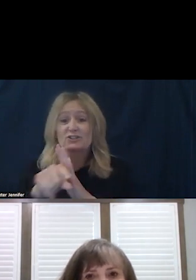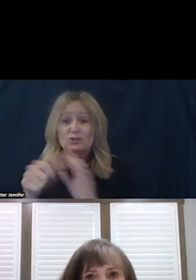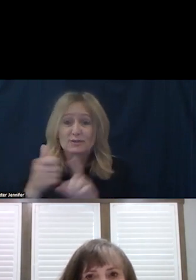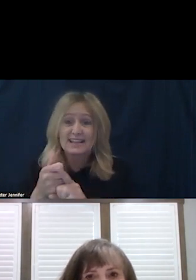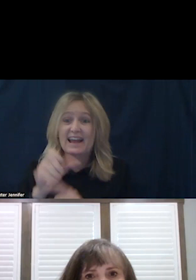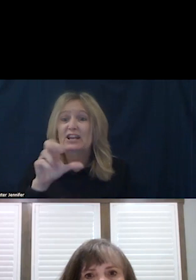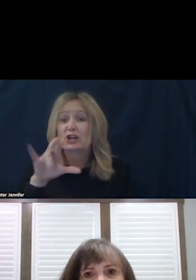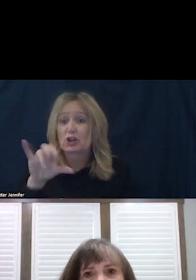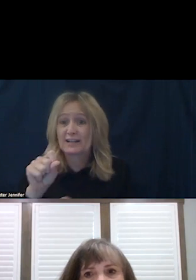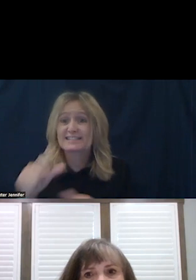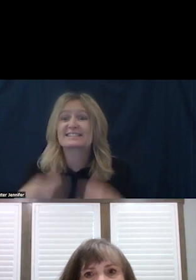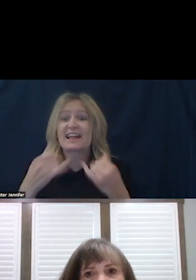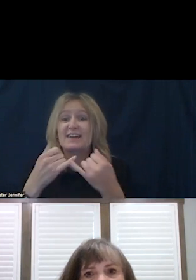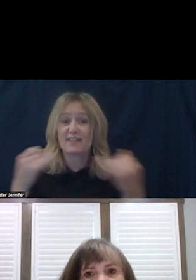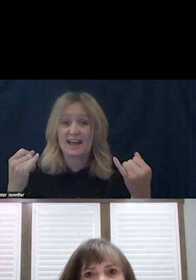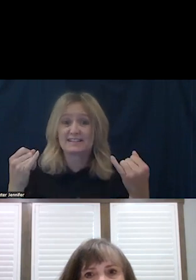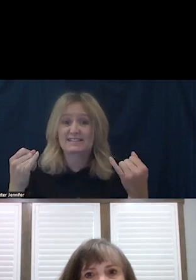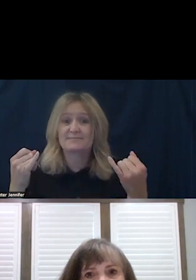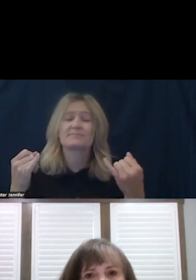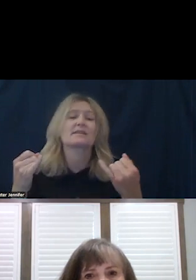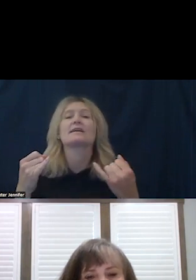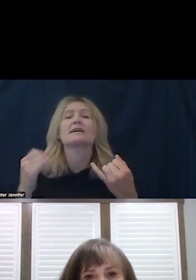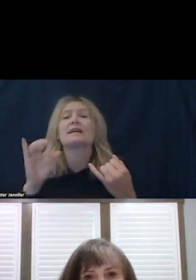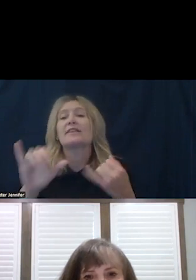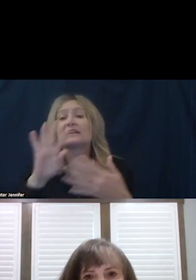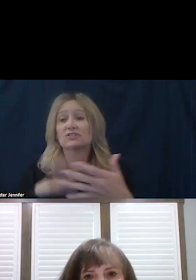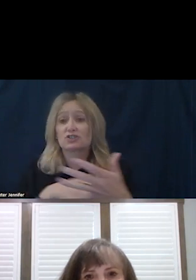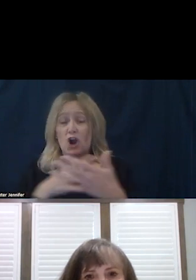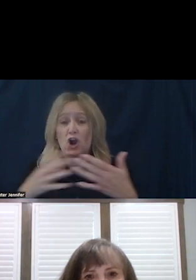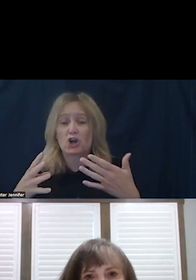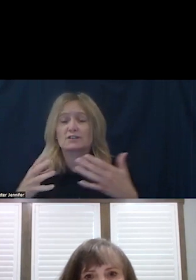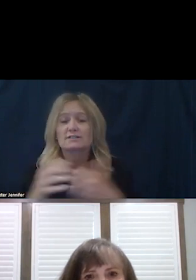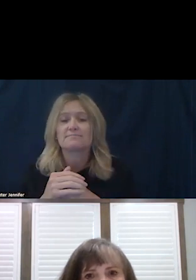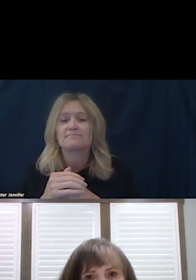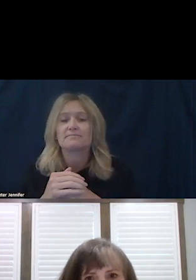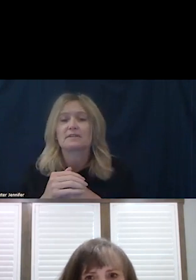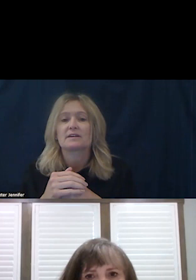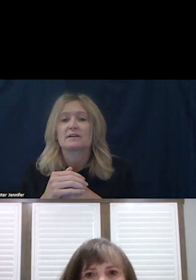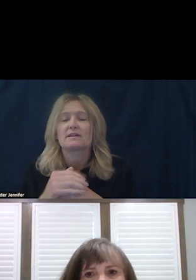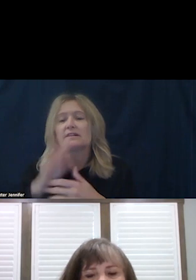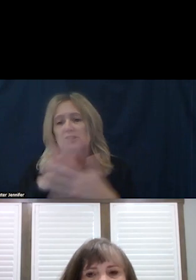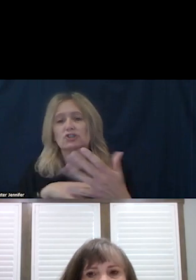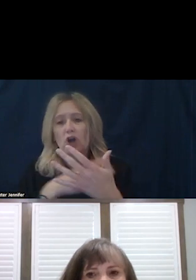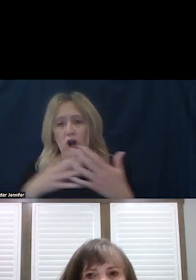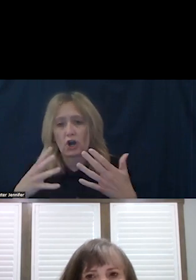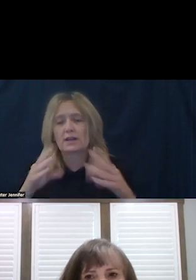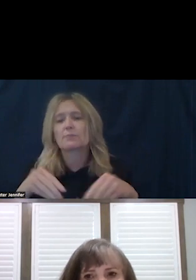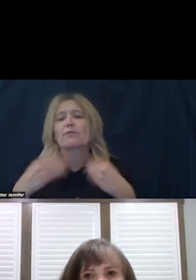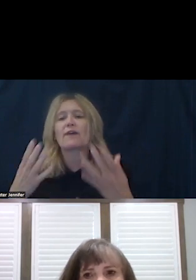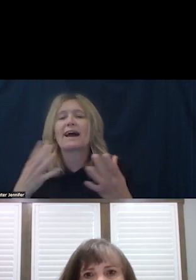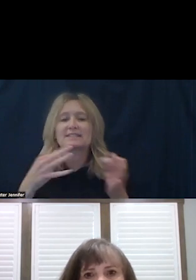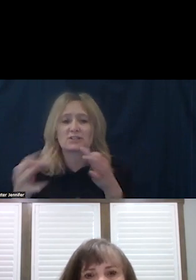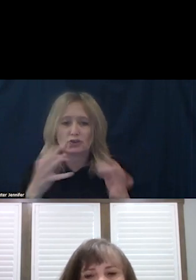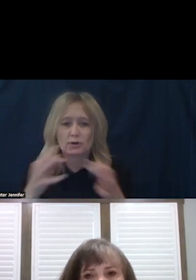crisis lifelines. This chart is, like I said, it's in a chart form, and it provides a